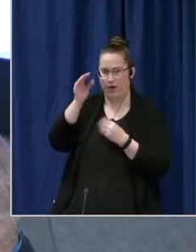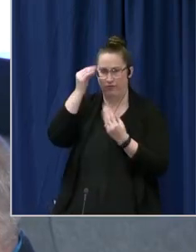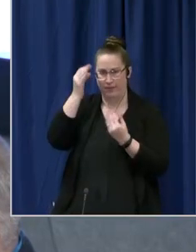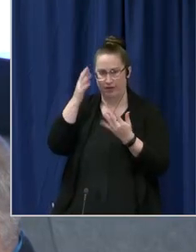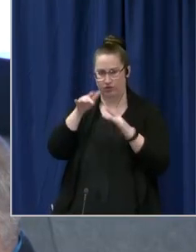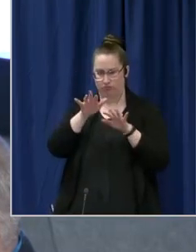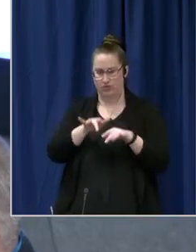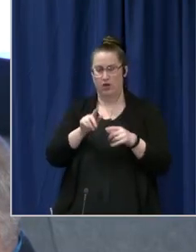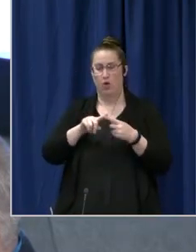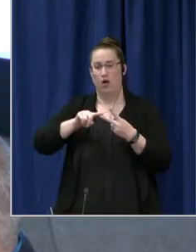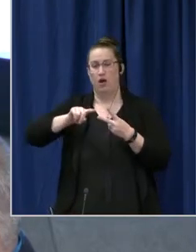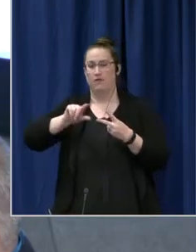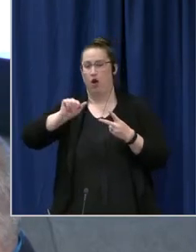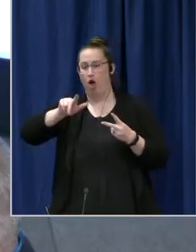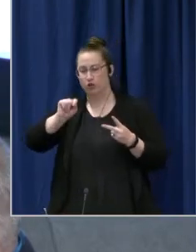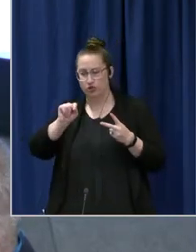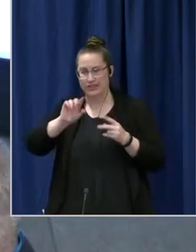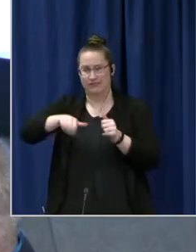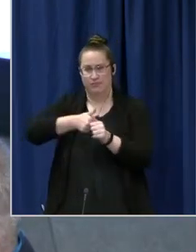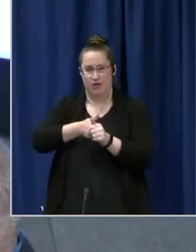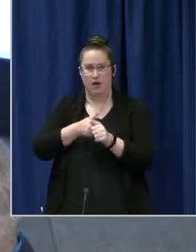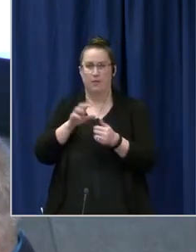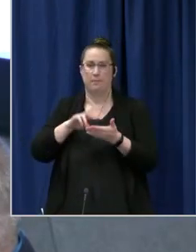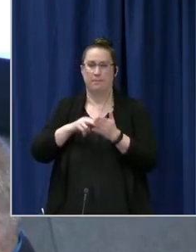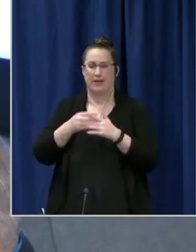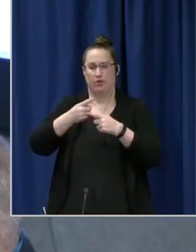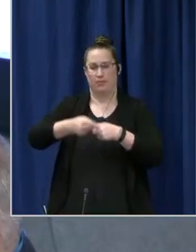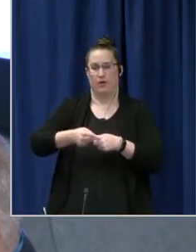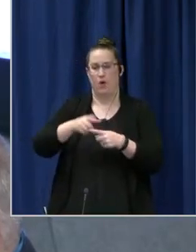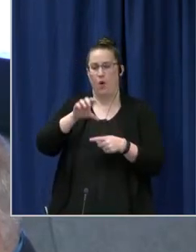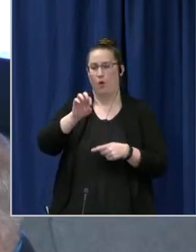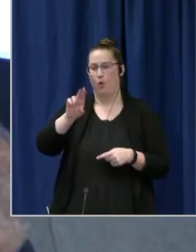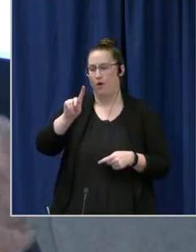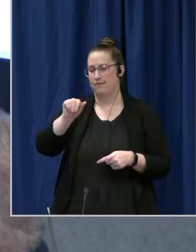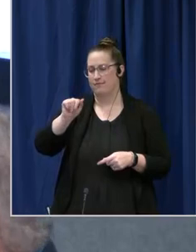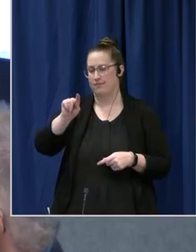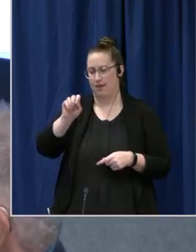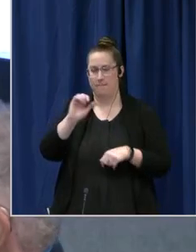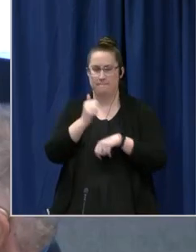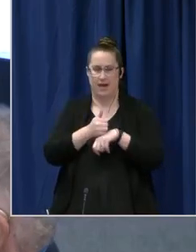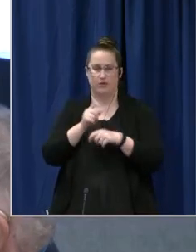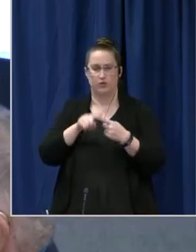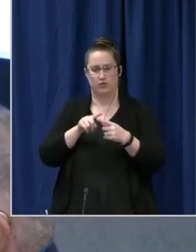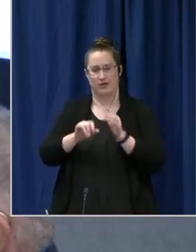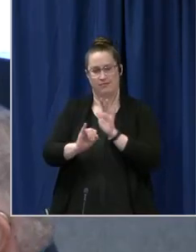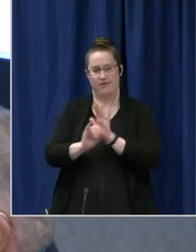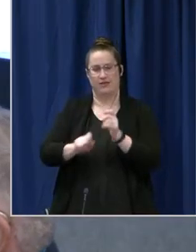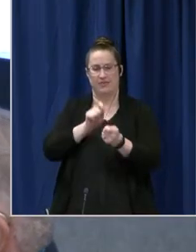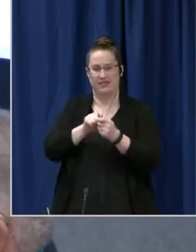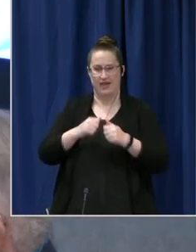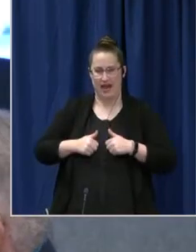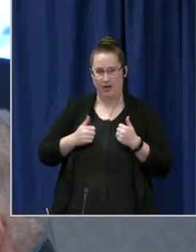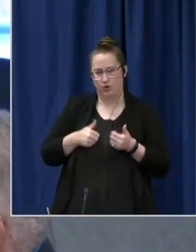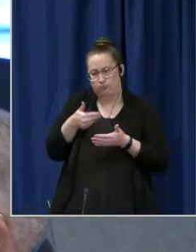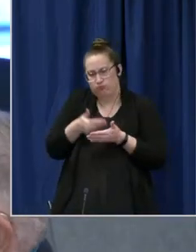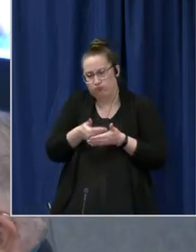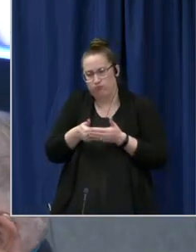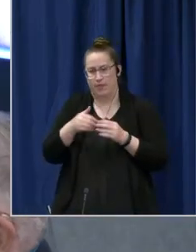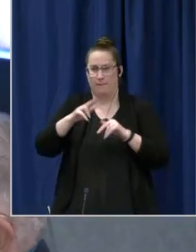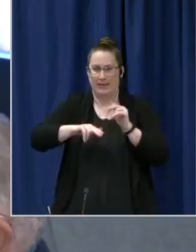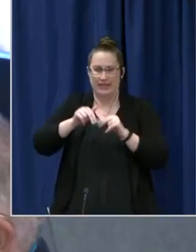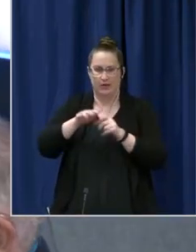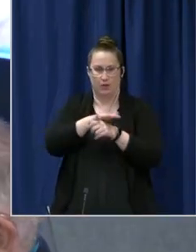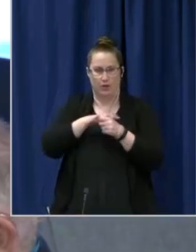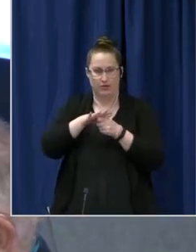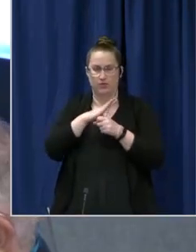alternative location information, which can be coordinate-based, that is sufficient to identify the caller's civic address and approximate in-building location, including